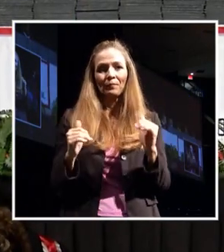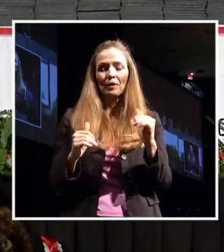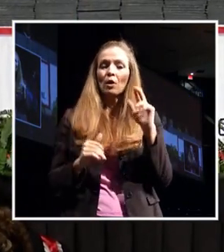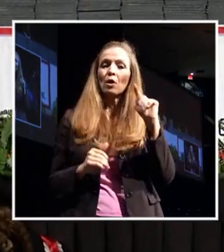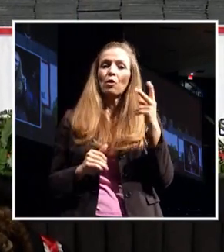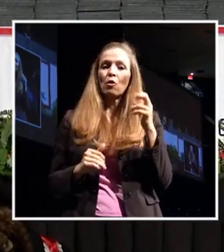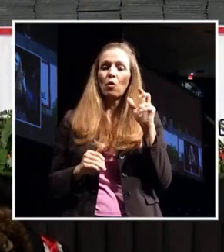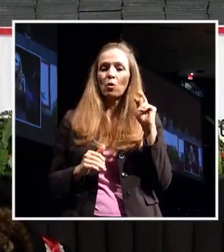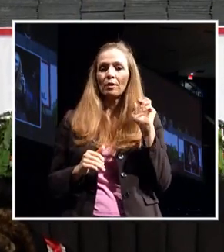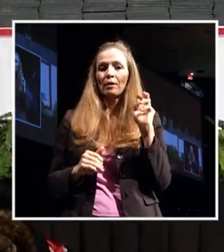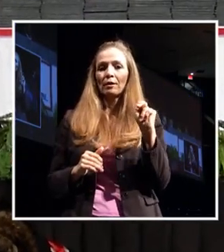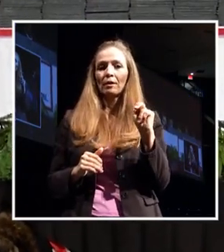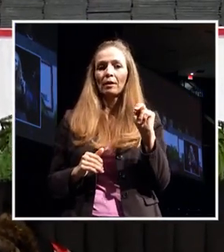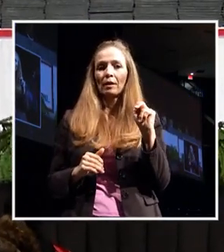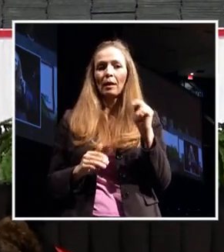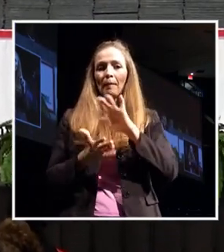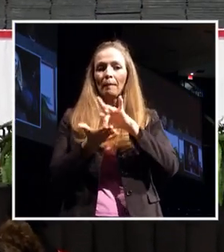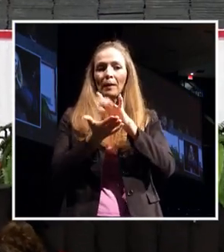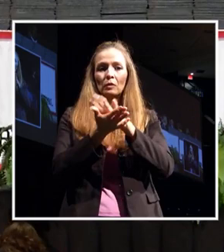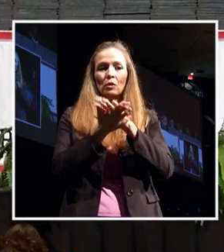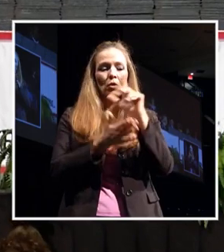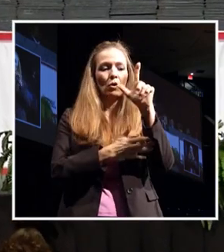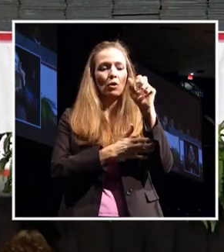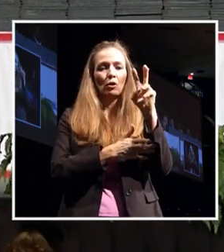From Thornton Middle School, Laura Perry.